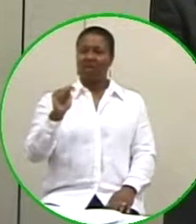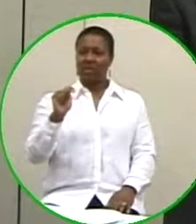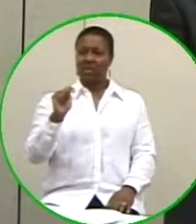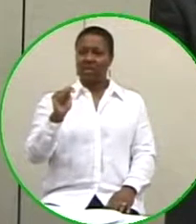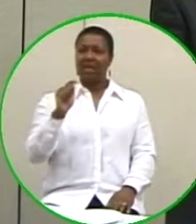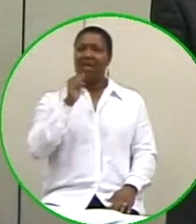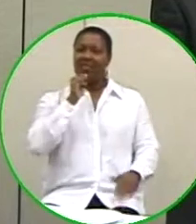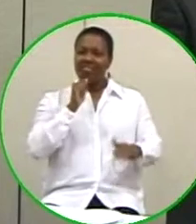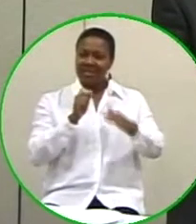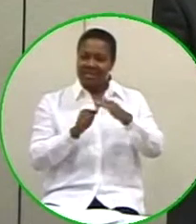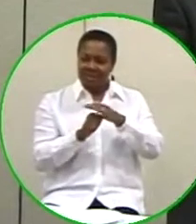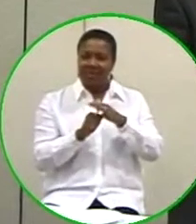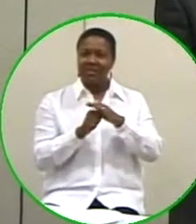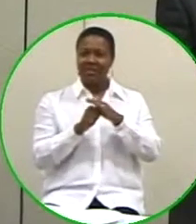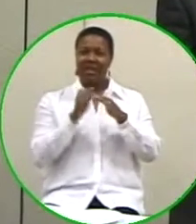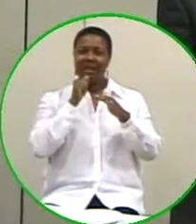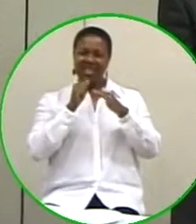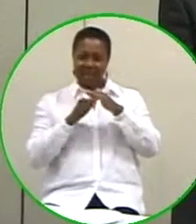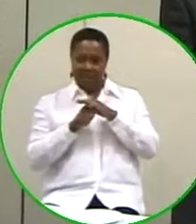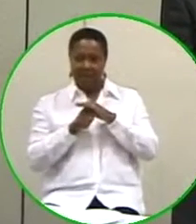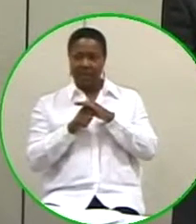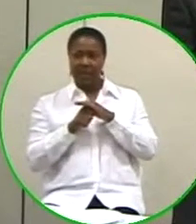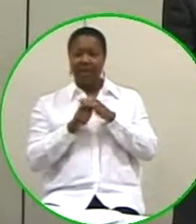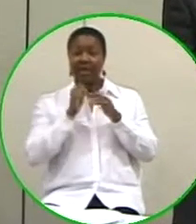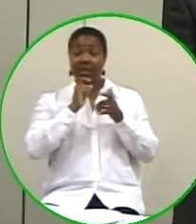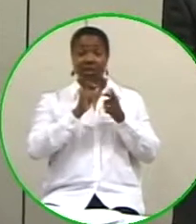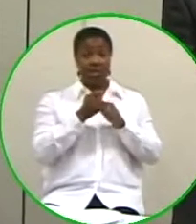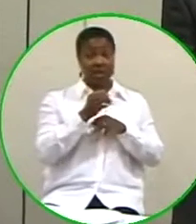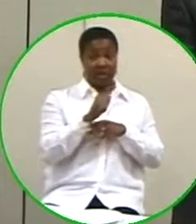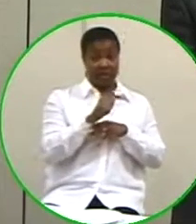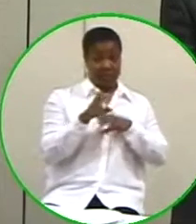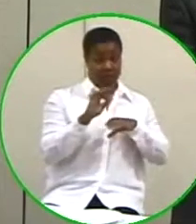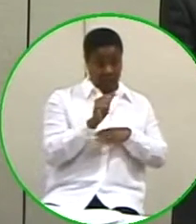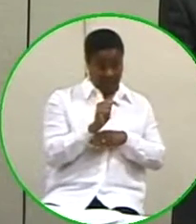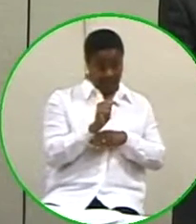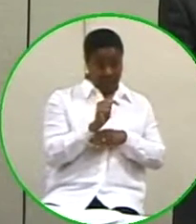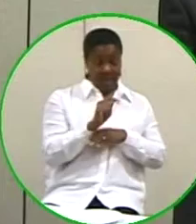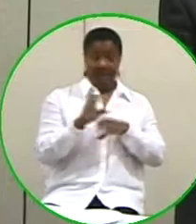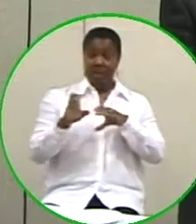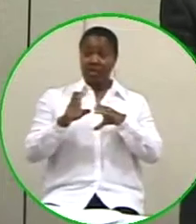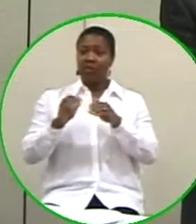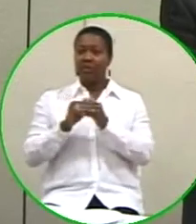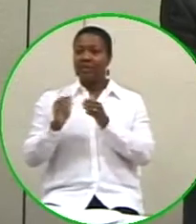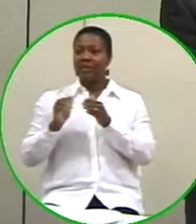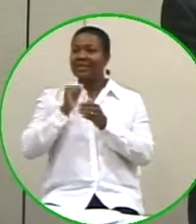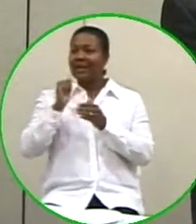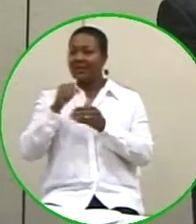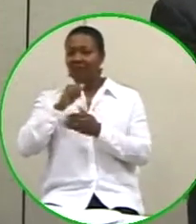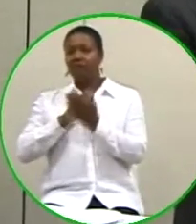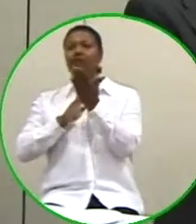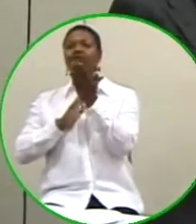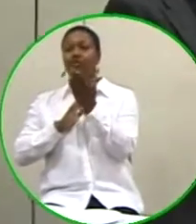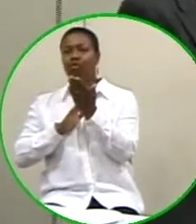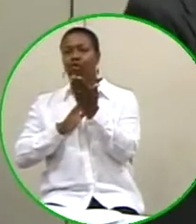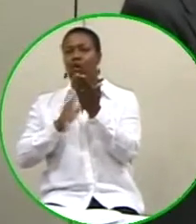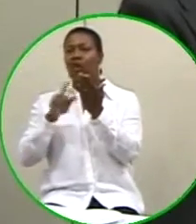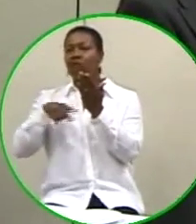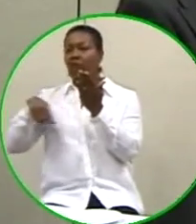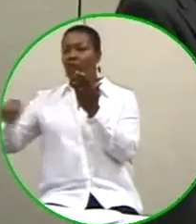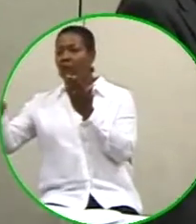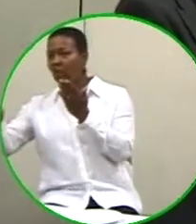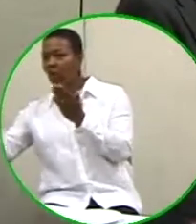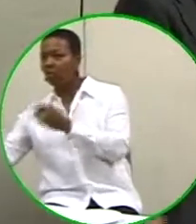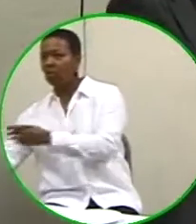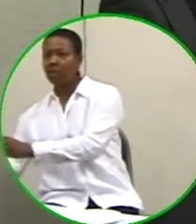of the behavior. It doesn't change whether or not they do it. They just do it around the corner or while you're out taking a